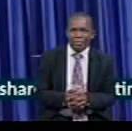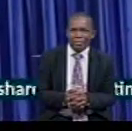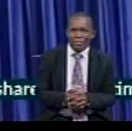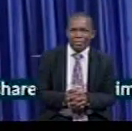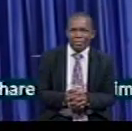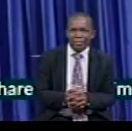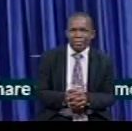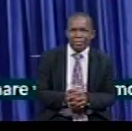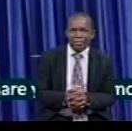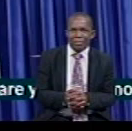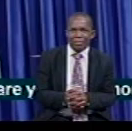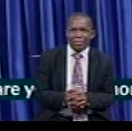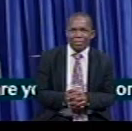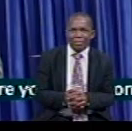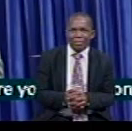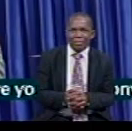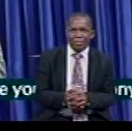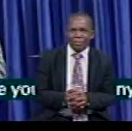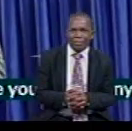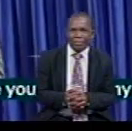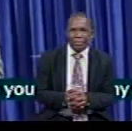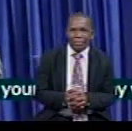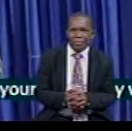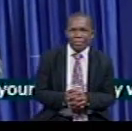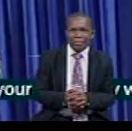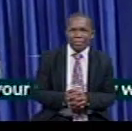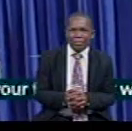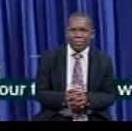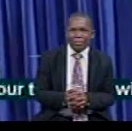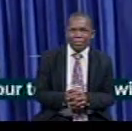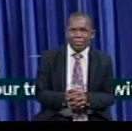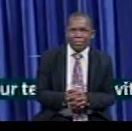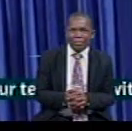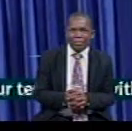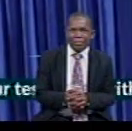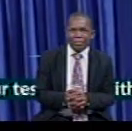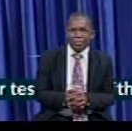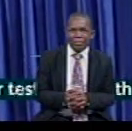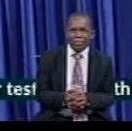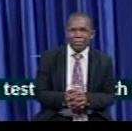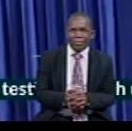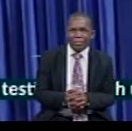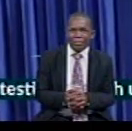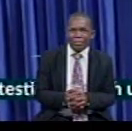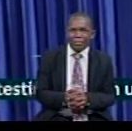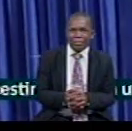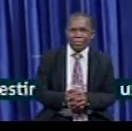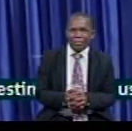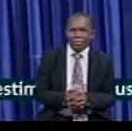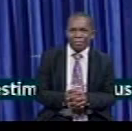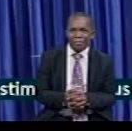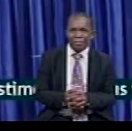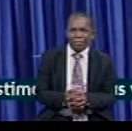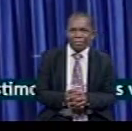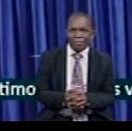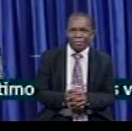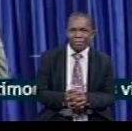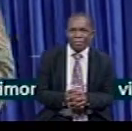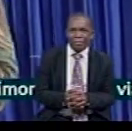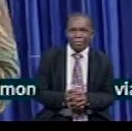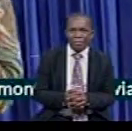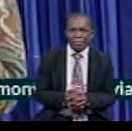Menino, masono, that a masona yokusuno at Menina, Ninina I rhyme. Why they are thought so, me